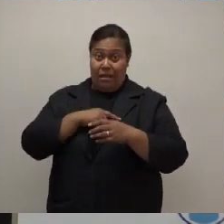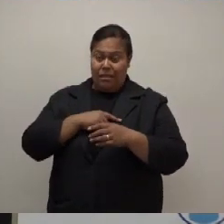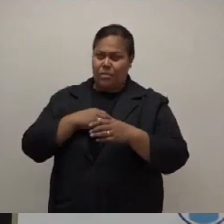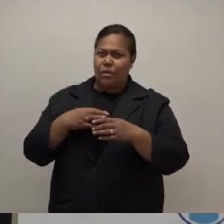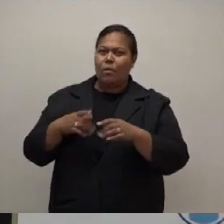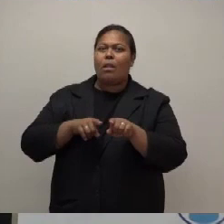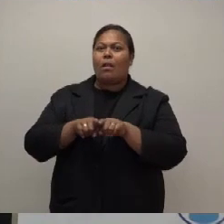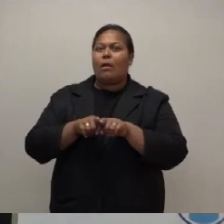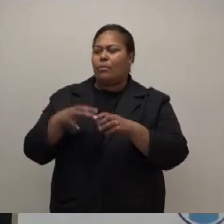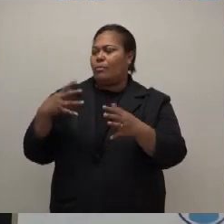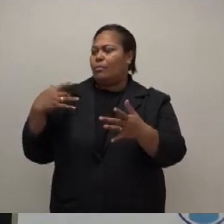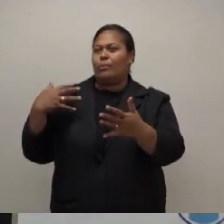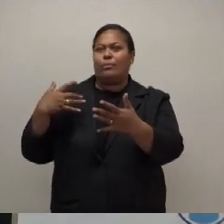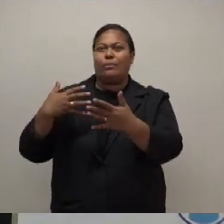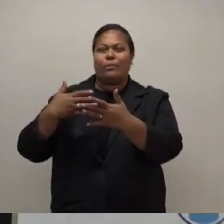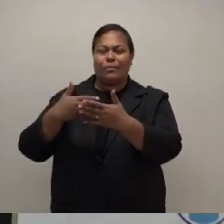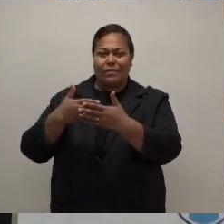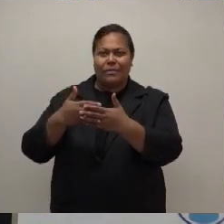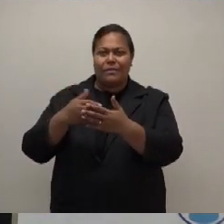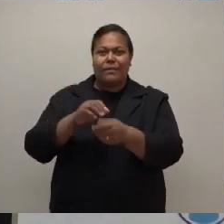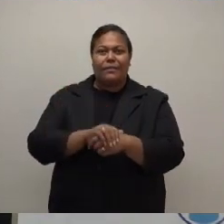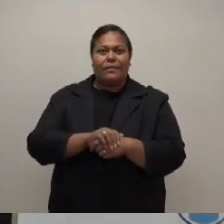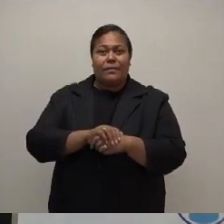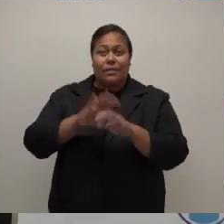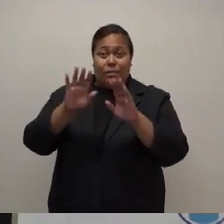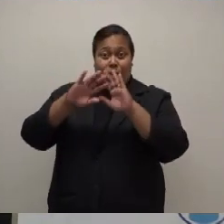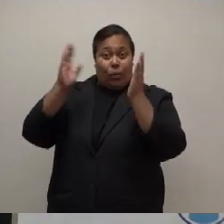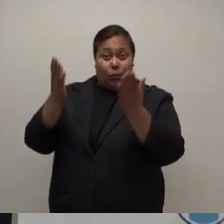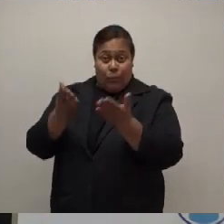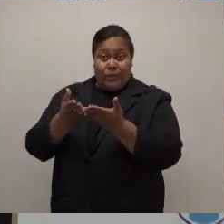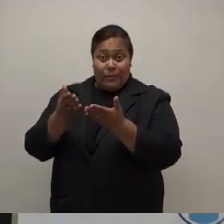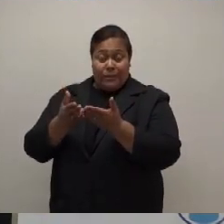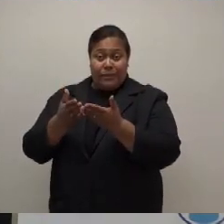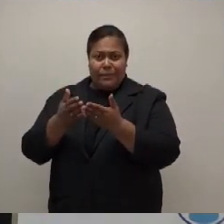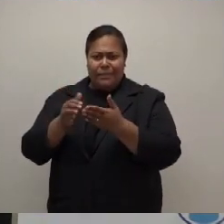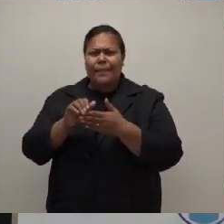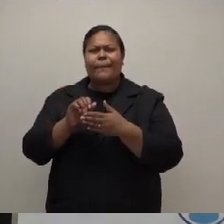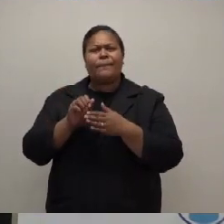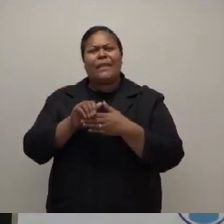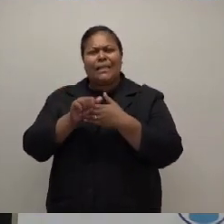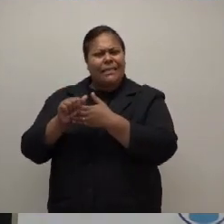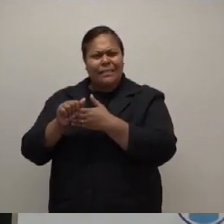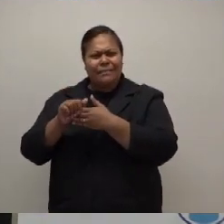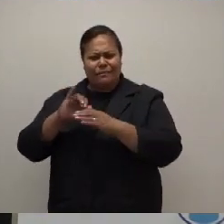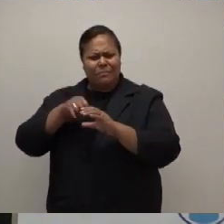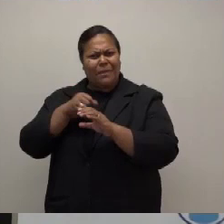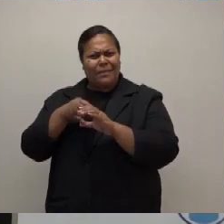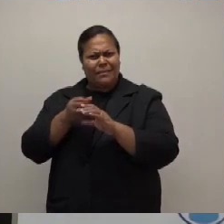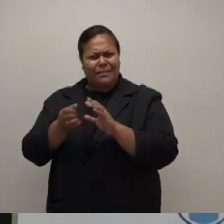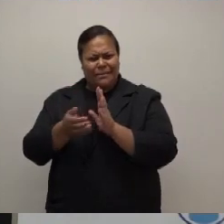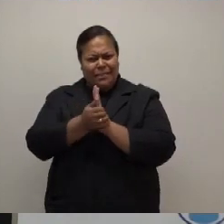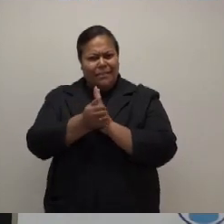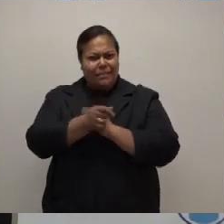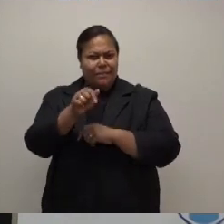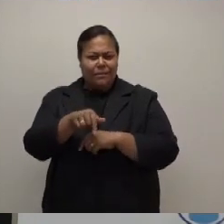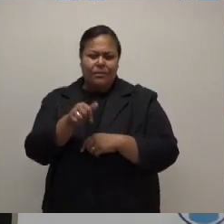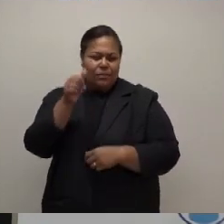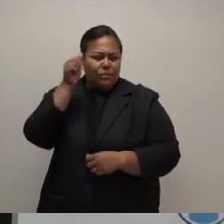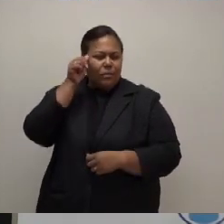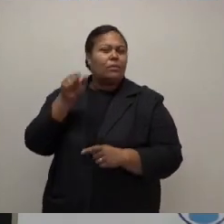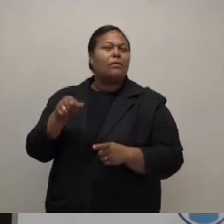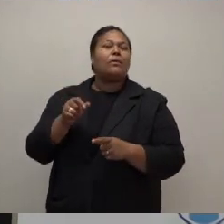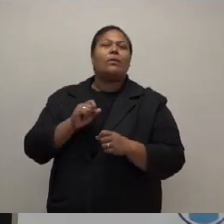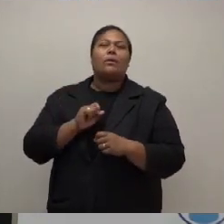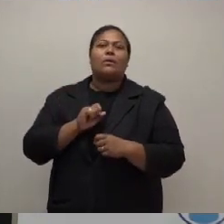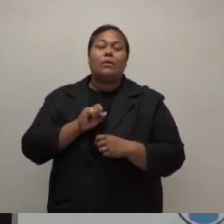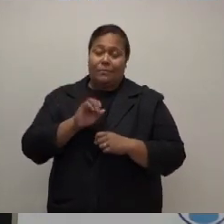us, the world's leading medical experts will tell you the unknowns of this virus still vastly outweigh